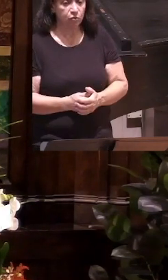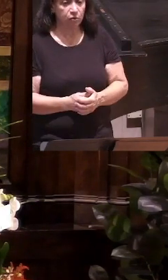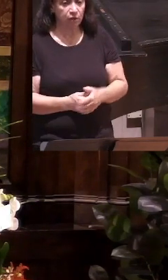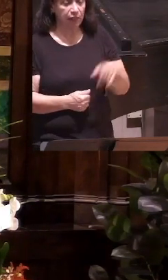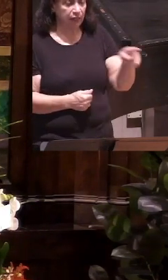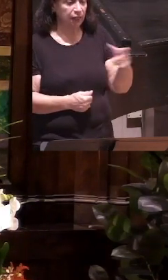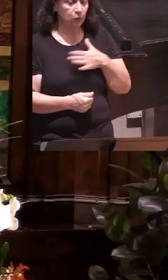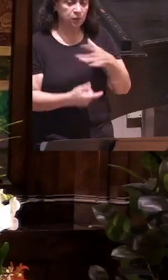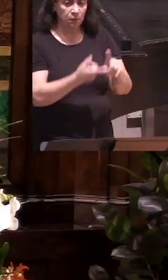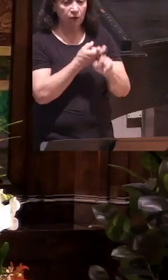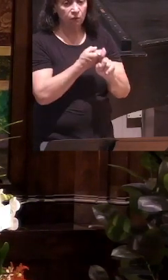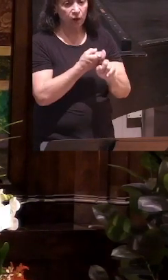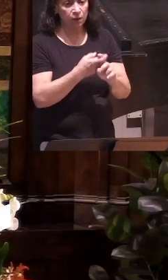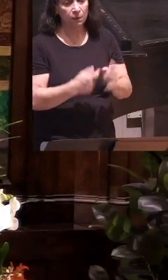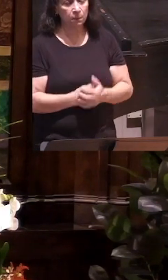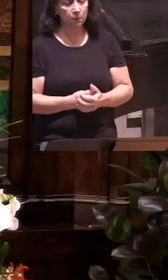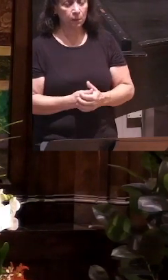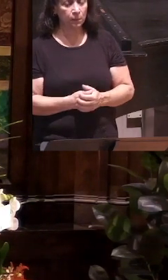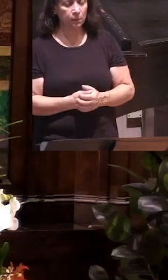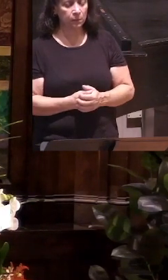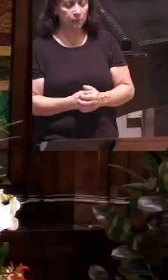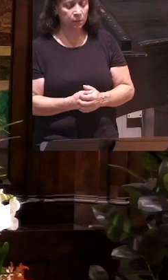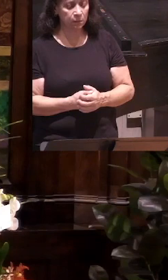and he was my friend.